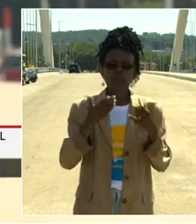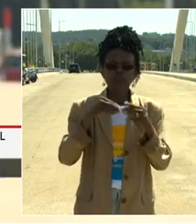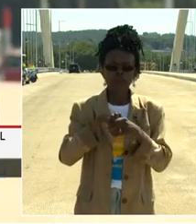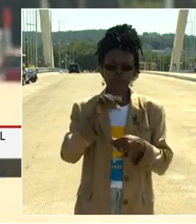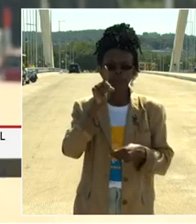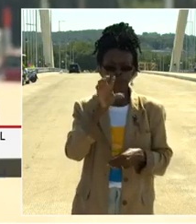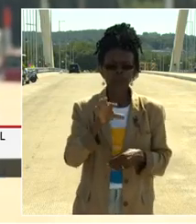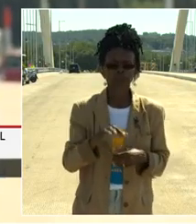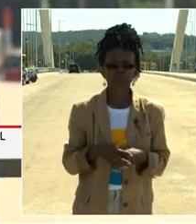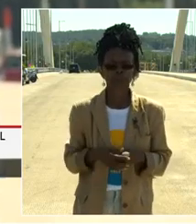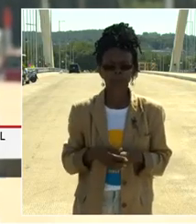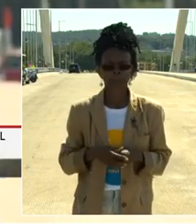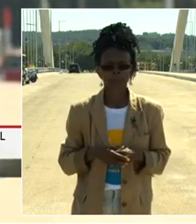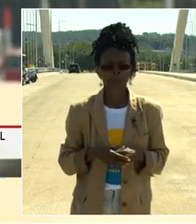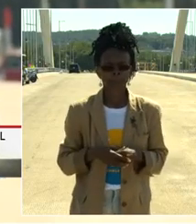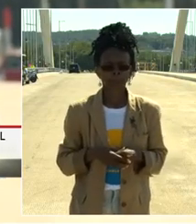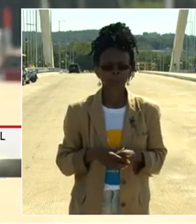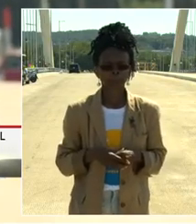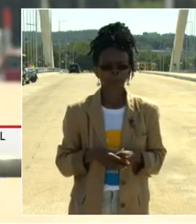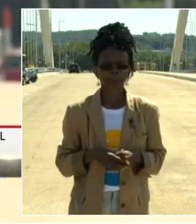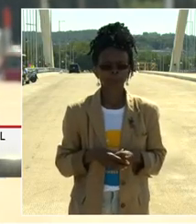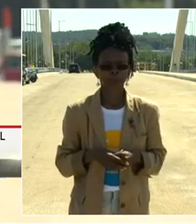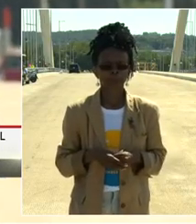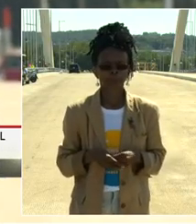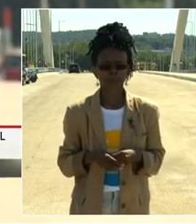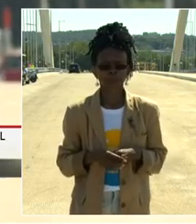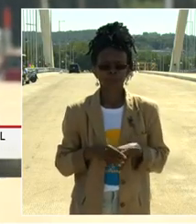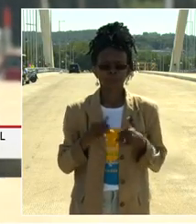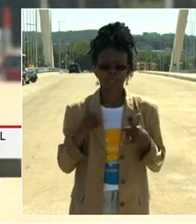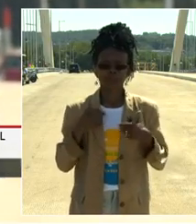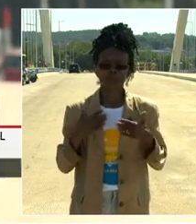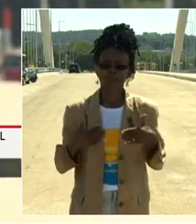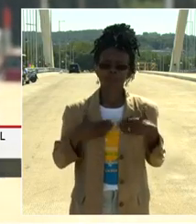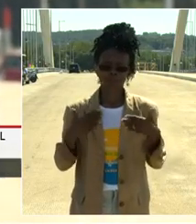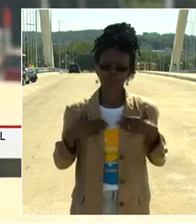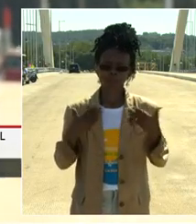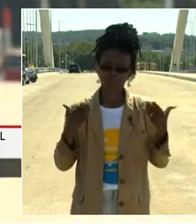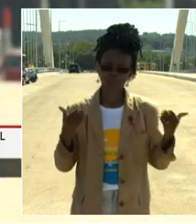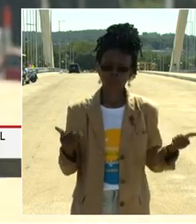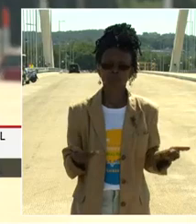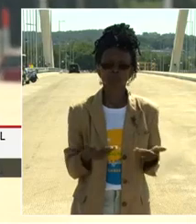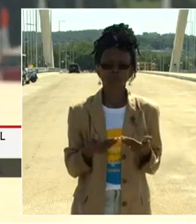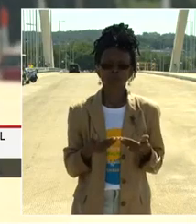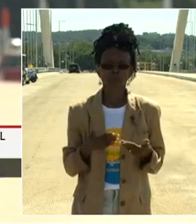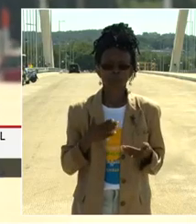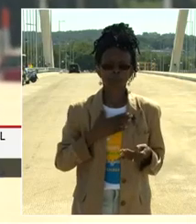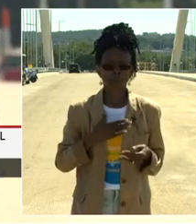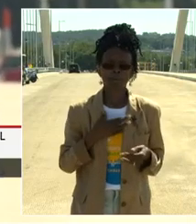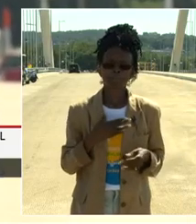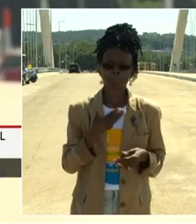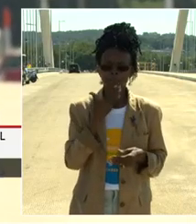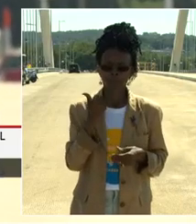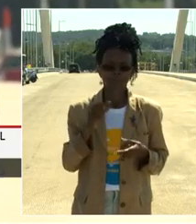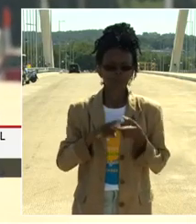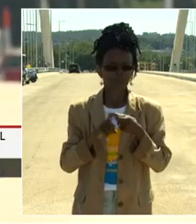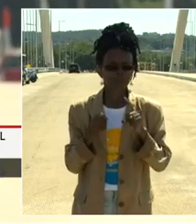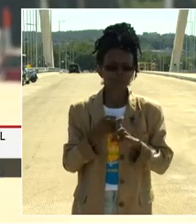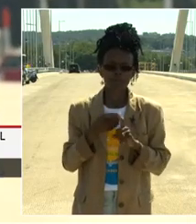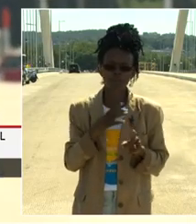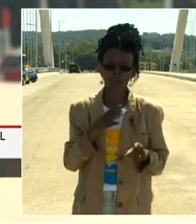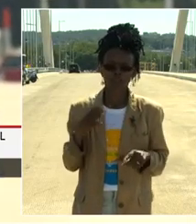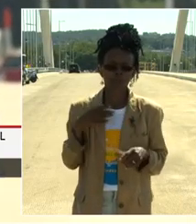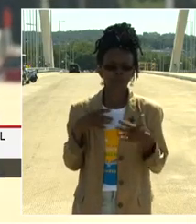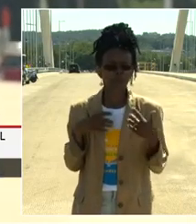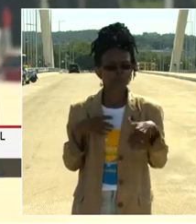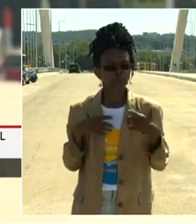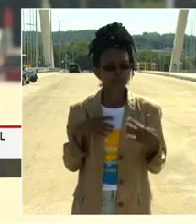Now it is my great pleasure to introduce not only one of my best friends in the Congress, but one of